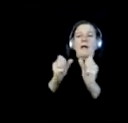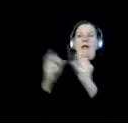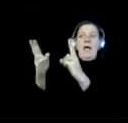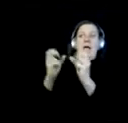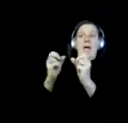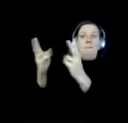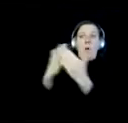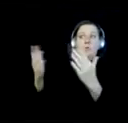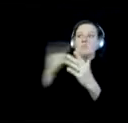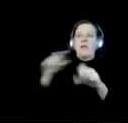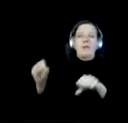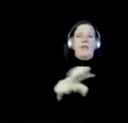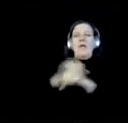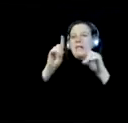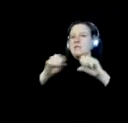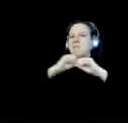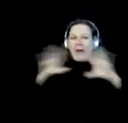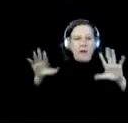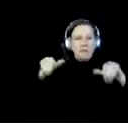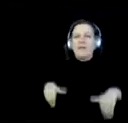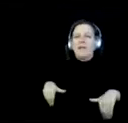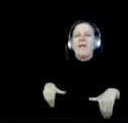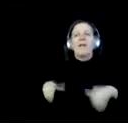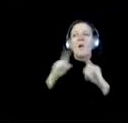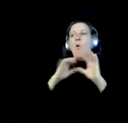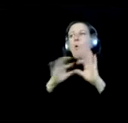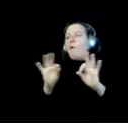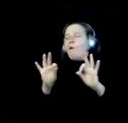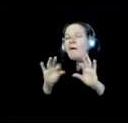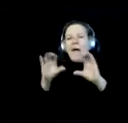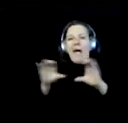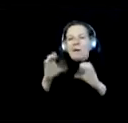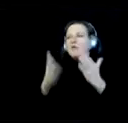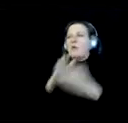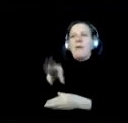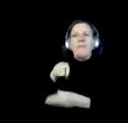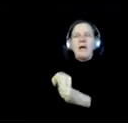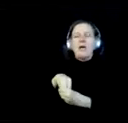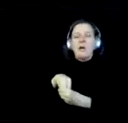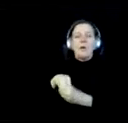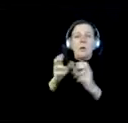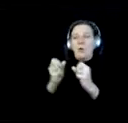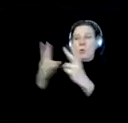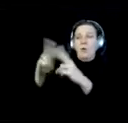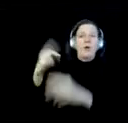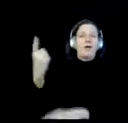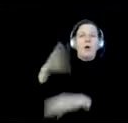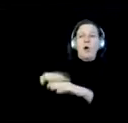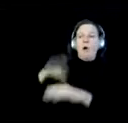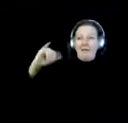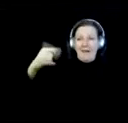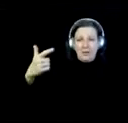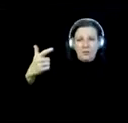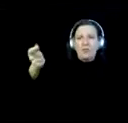kind of like smaller forms of action that might just include posting something on Instagram can kind of replace